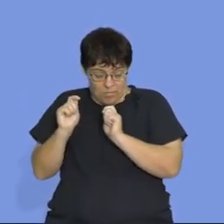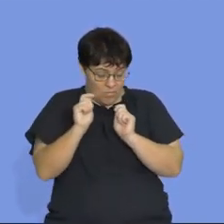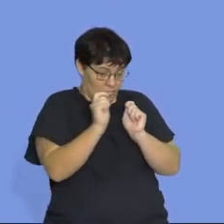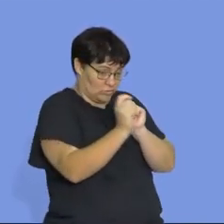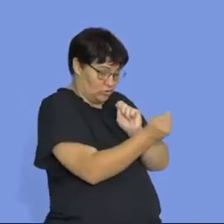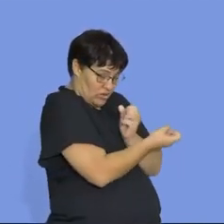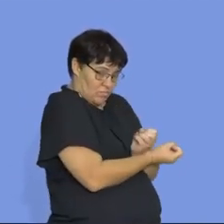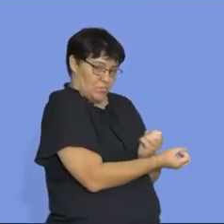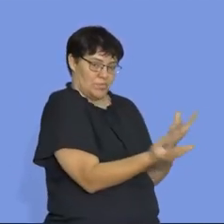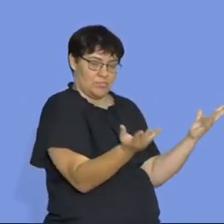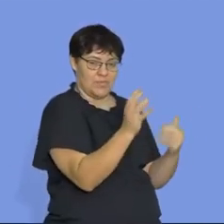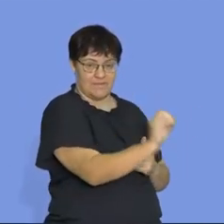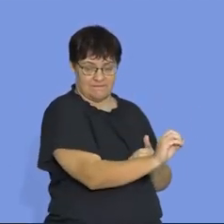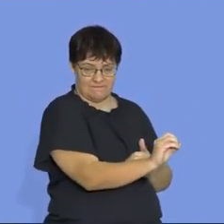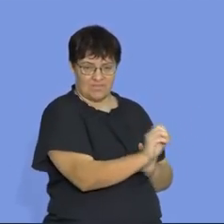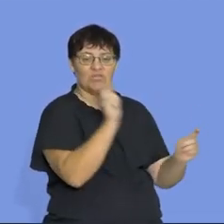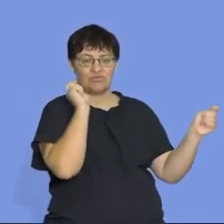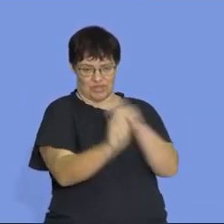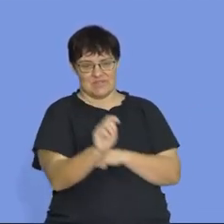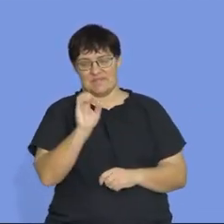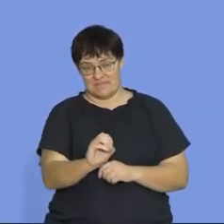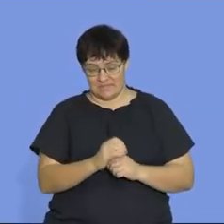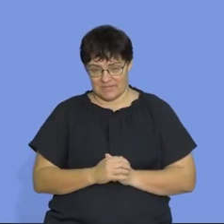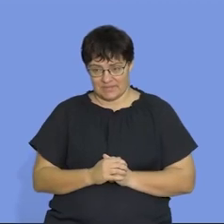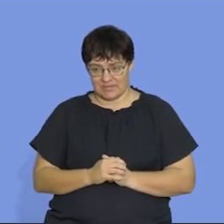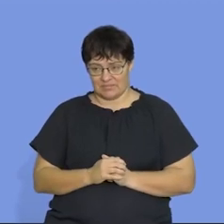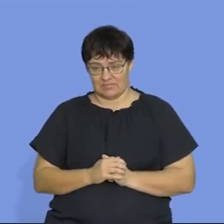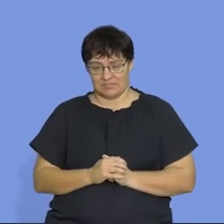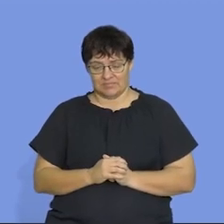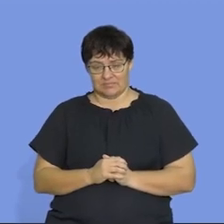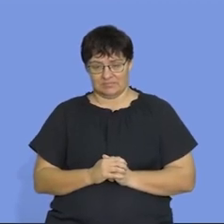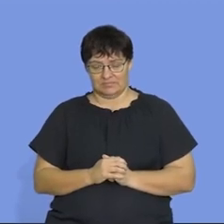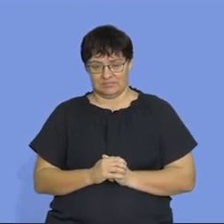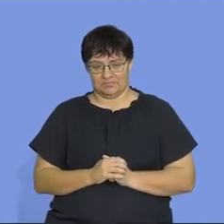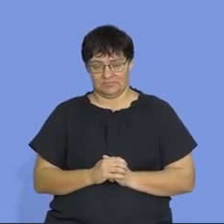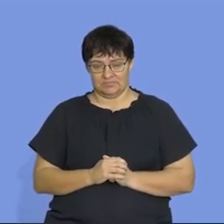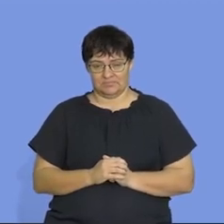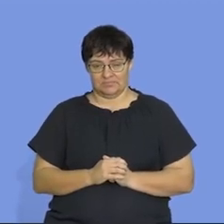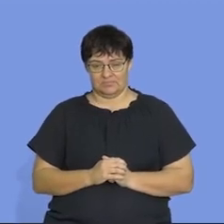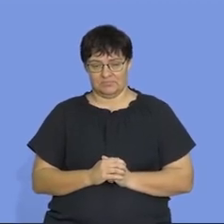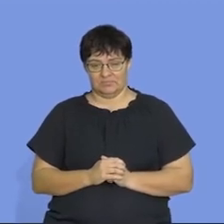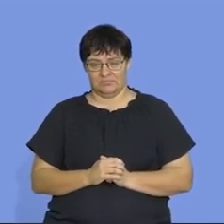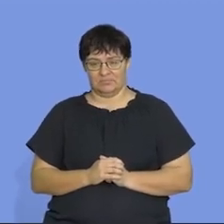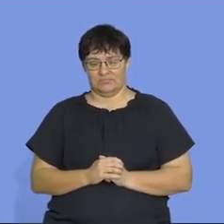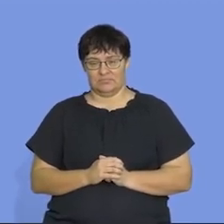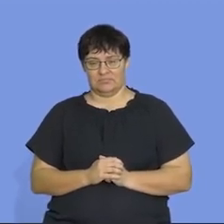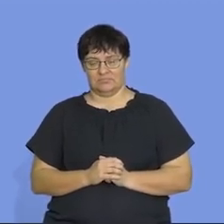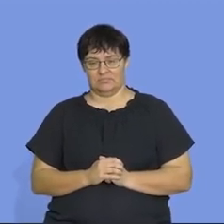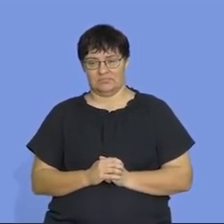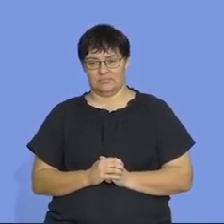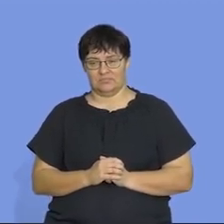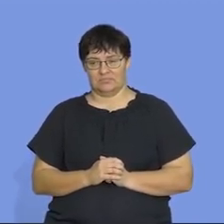are converted to products. So this is what we will talk about in terms of the reaction.